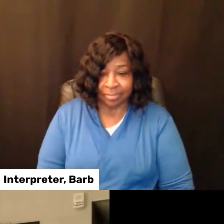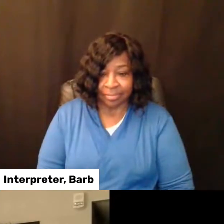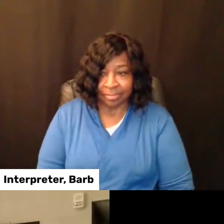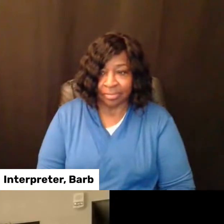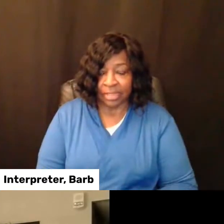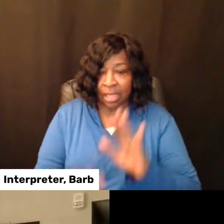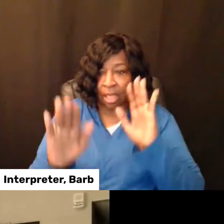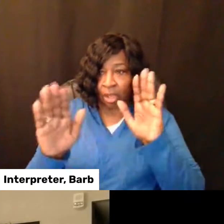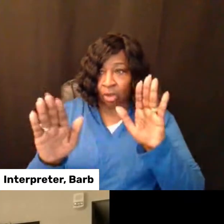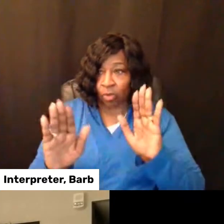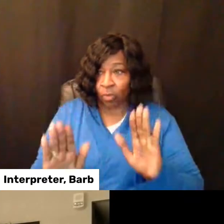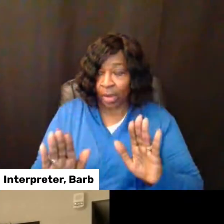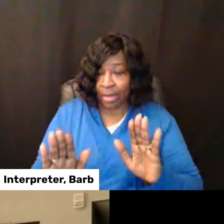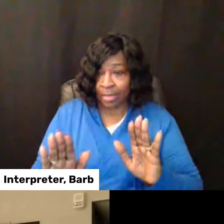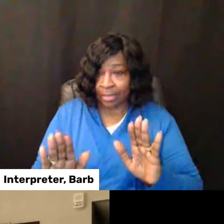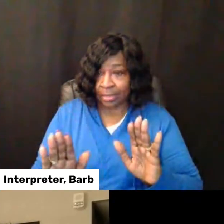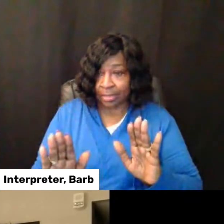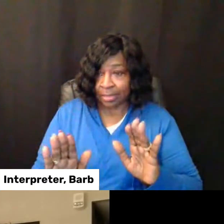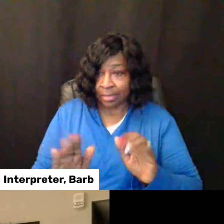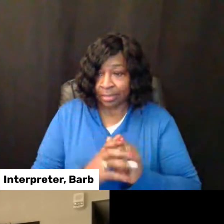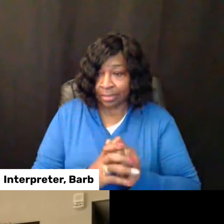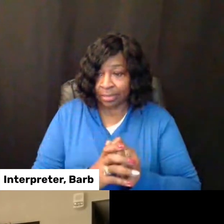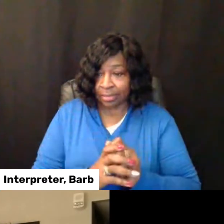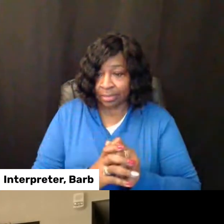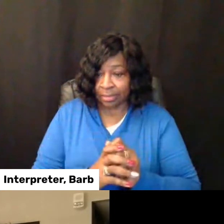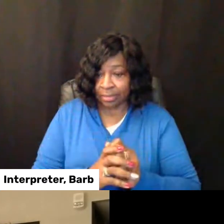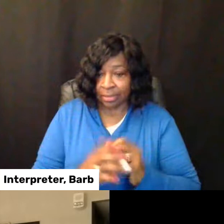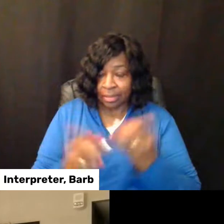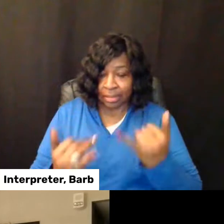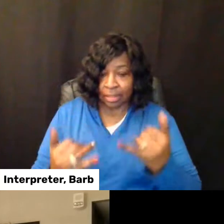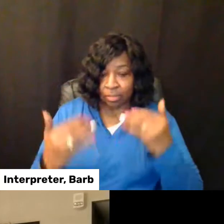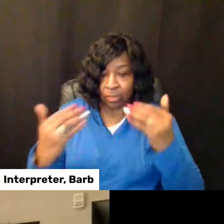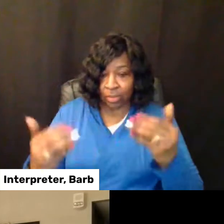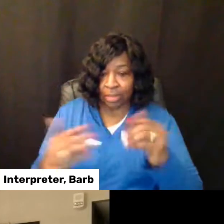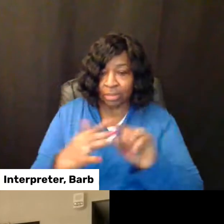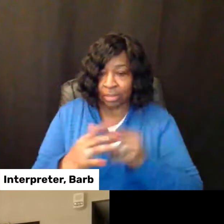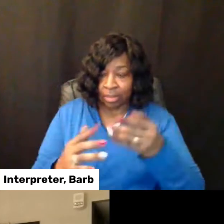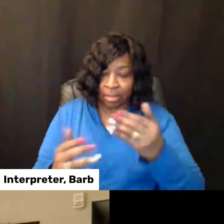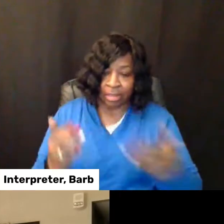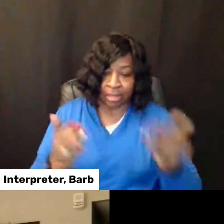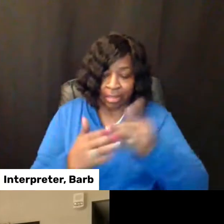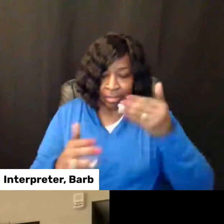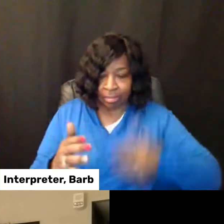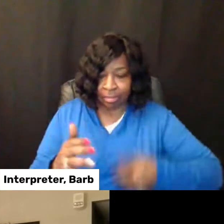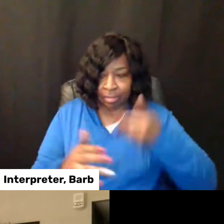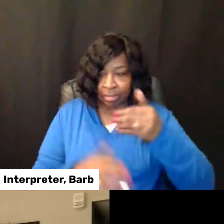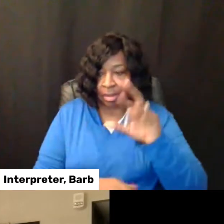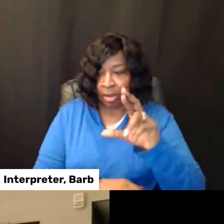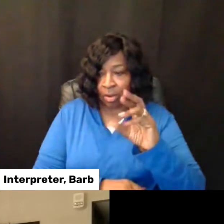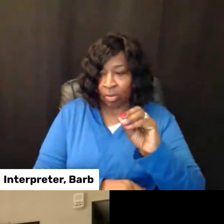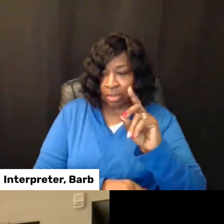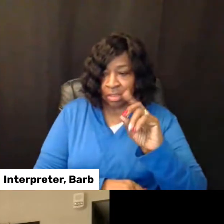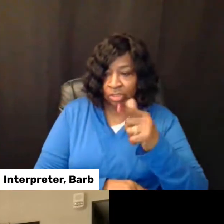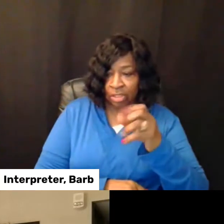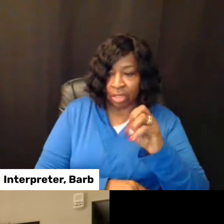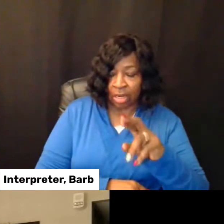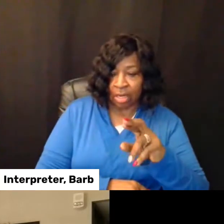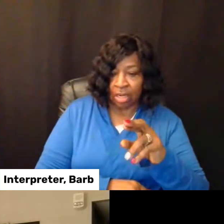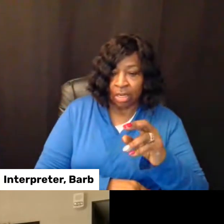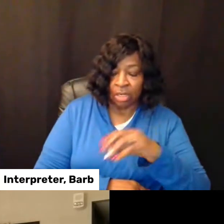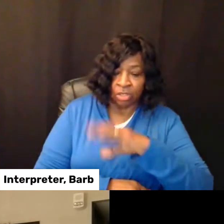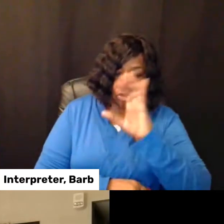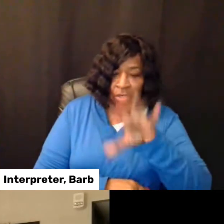Great. Well, I wanted to get our session started. Again, I'm Roger Cooley with the Chicago Food Policy Council. We have some